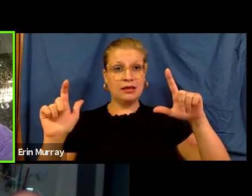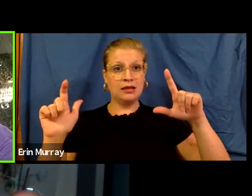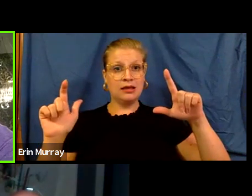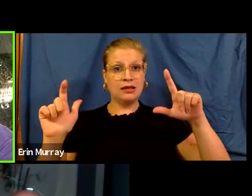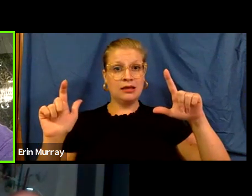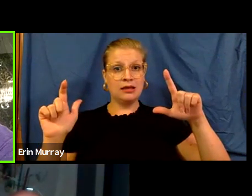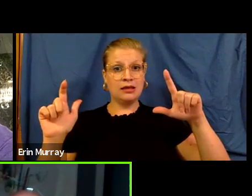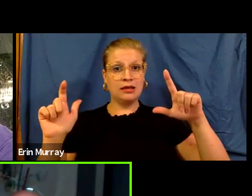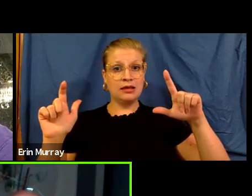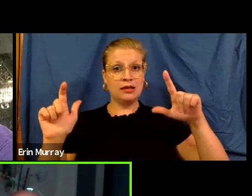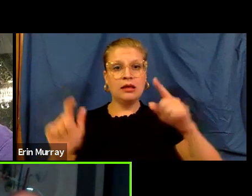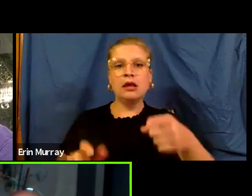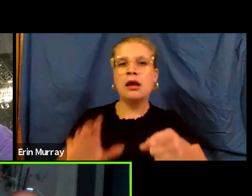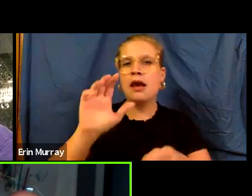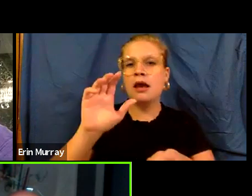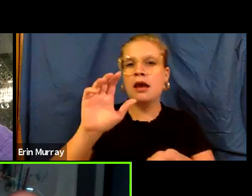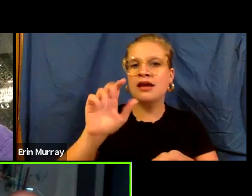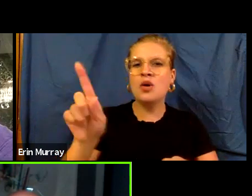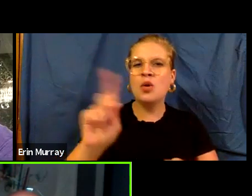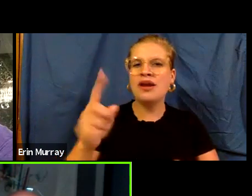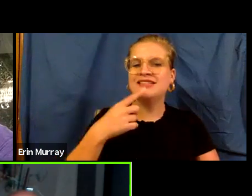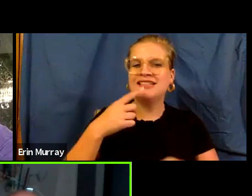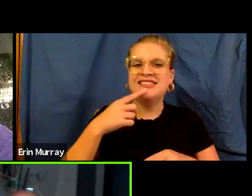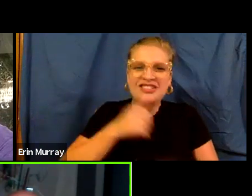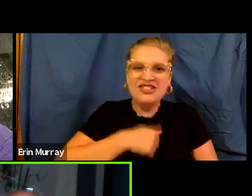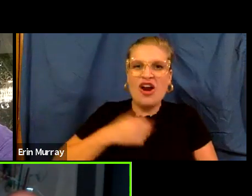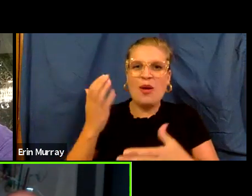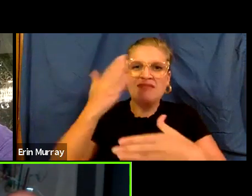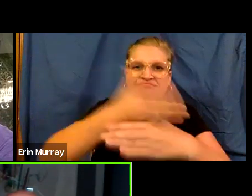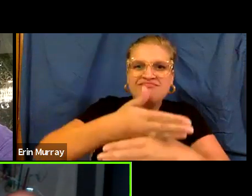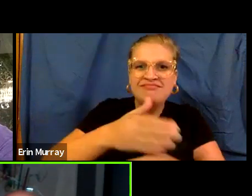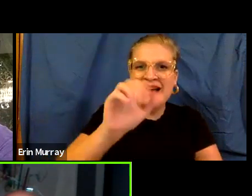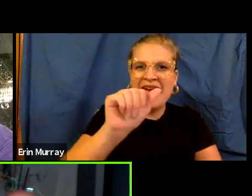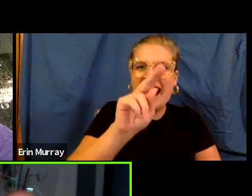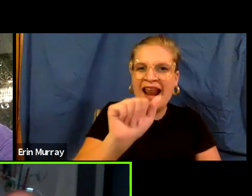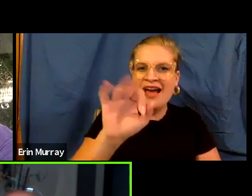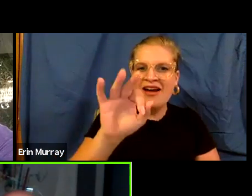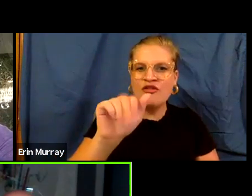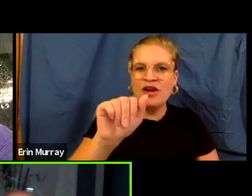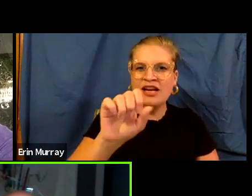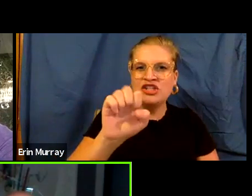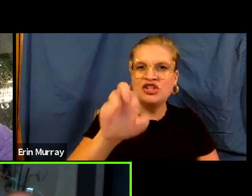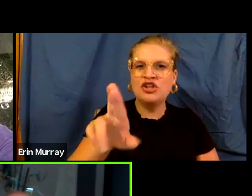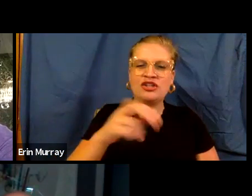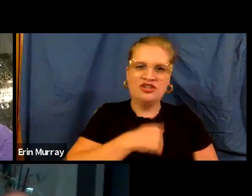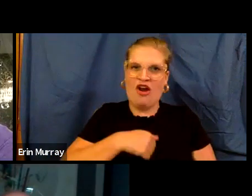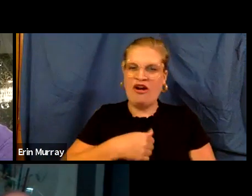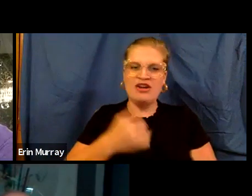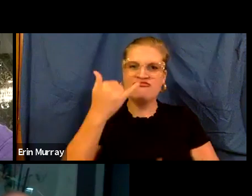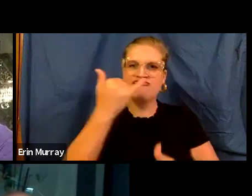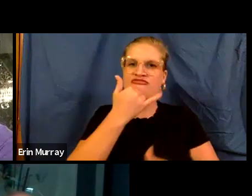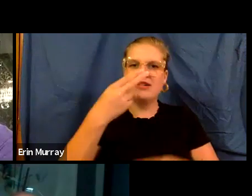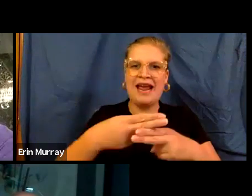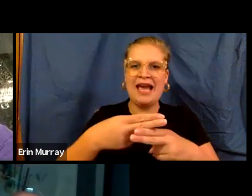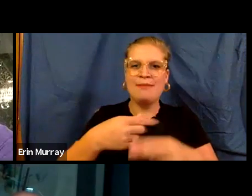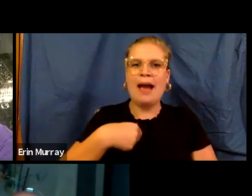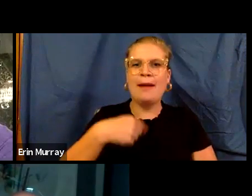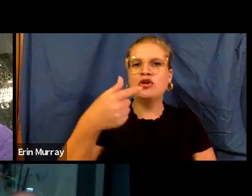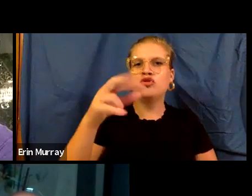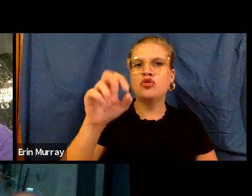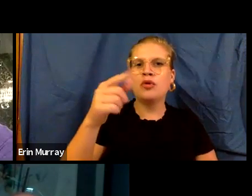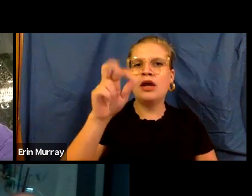I just wanted to step in where it says Anna Fraser. It's obviously not. It's Greg. My name's Gregory Curley. I'm the architect